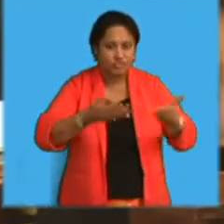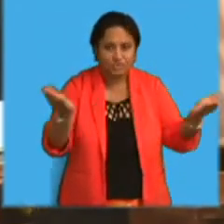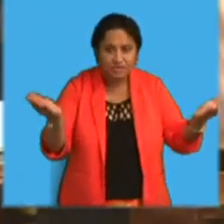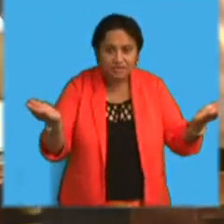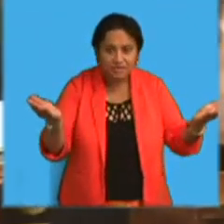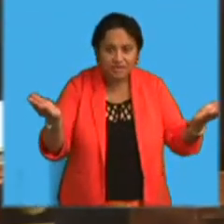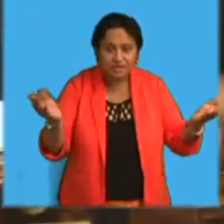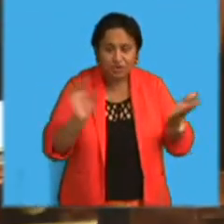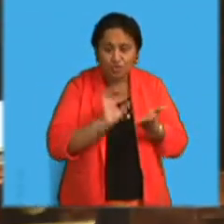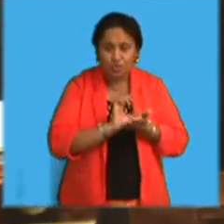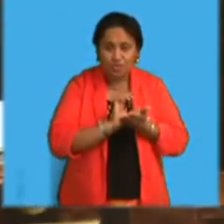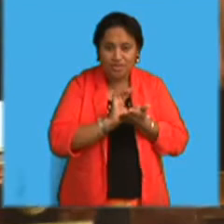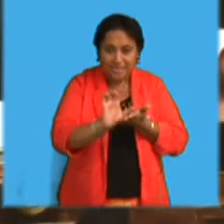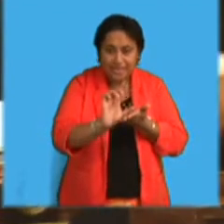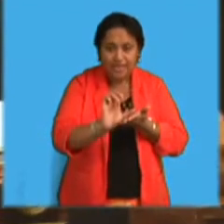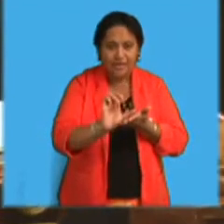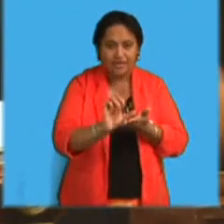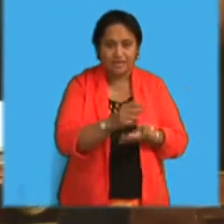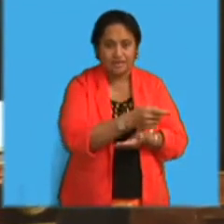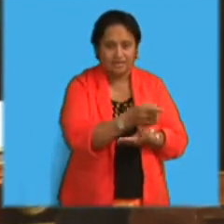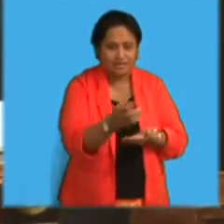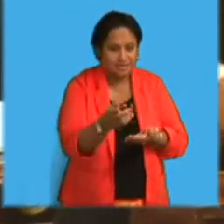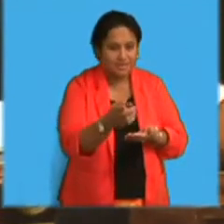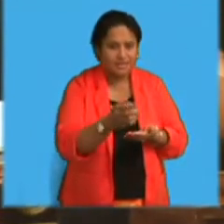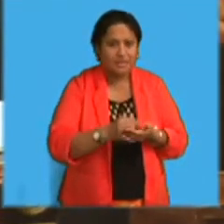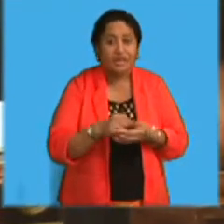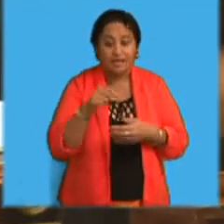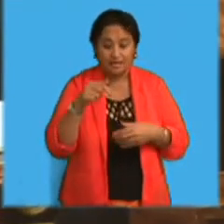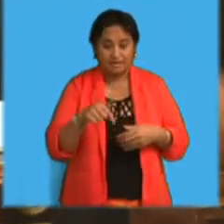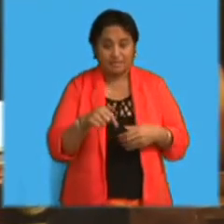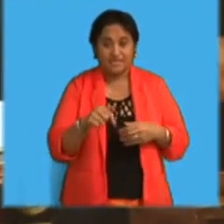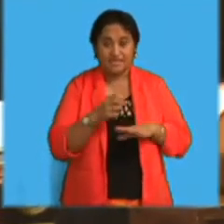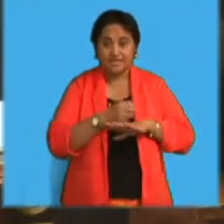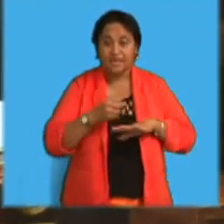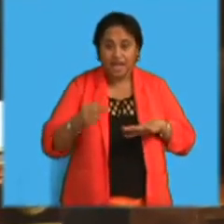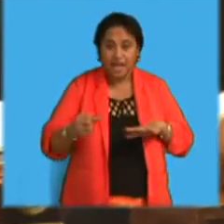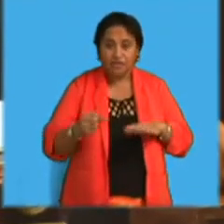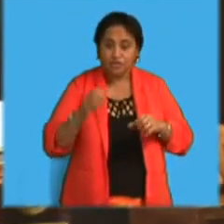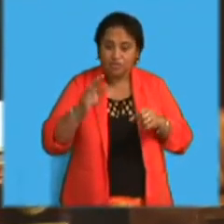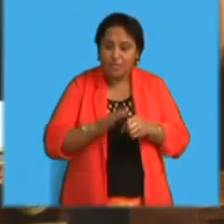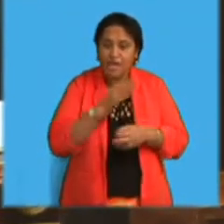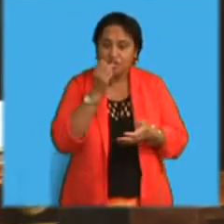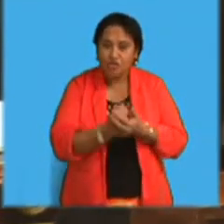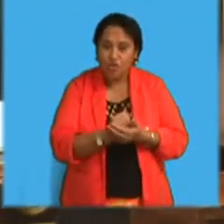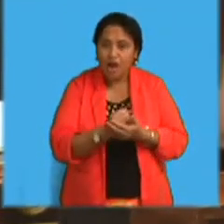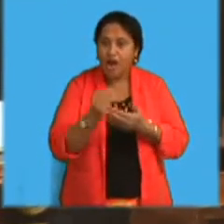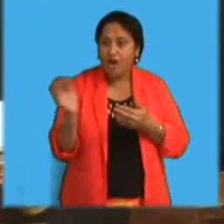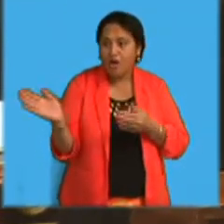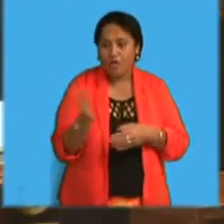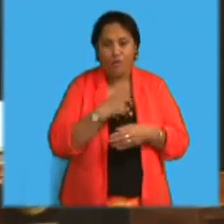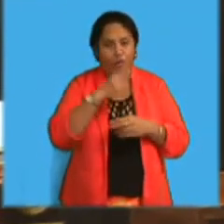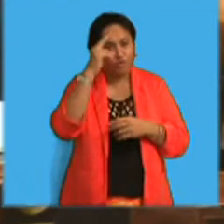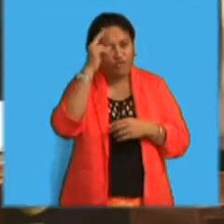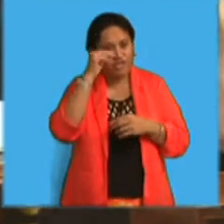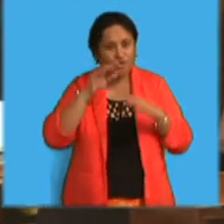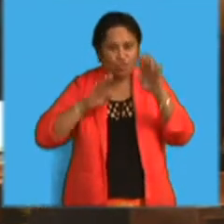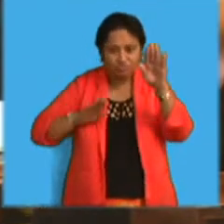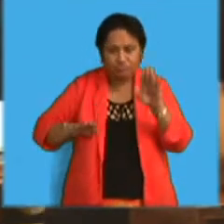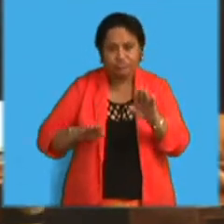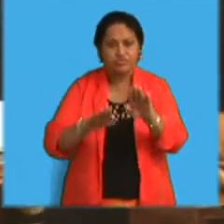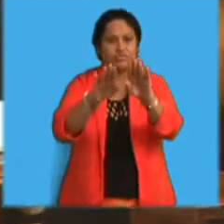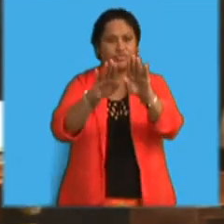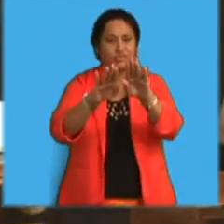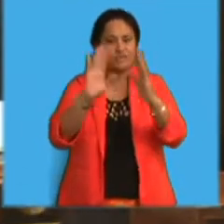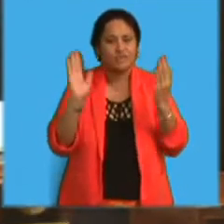we on this side of the House will do whatever it takes to ensure that no Fijian is left behind, Madam Speaker, and that each and every Fijian counts,